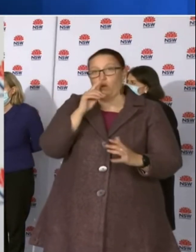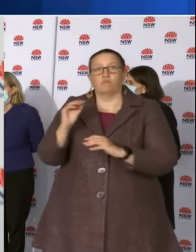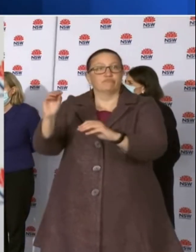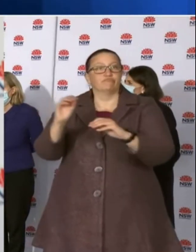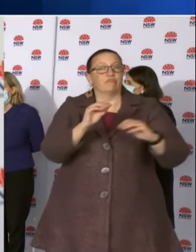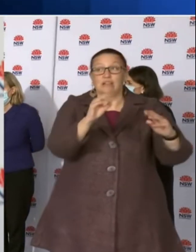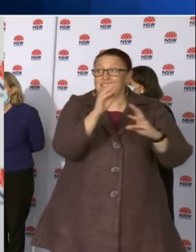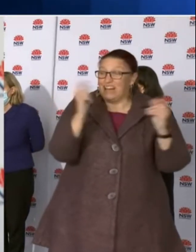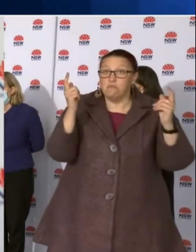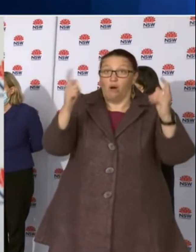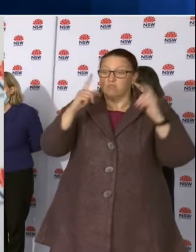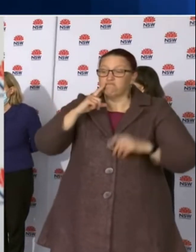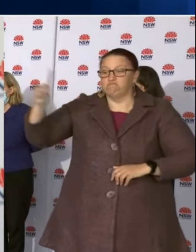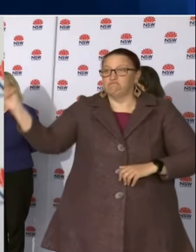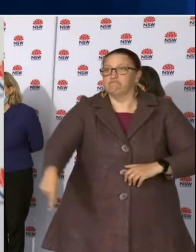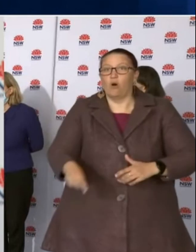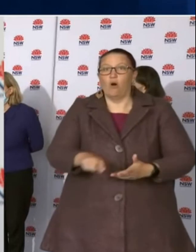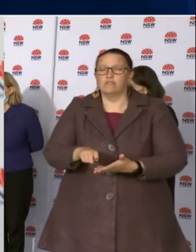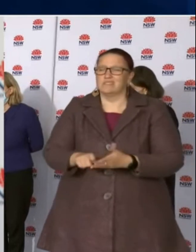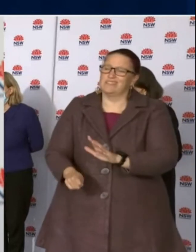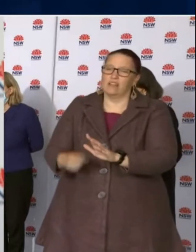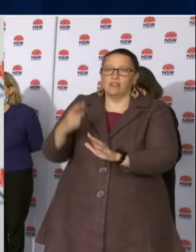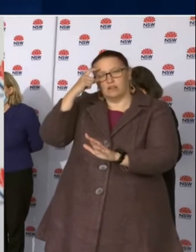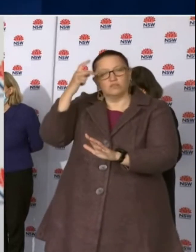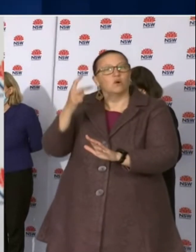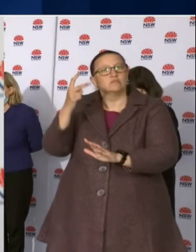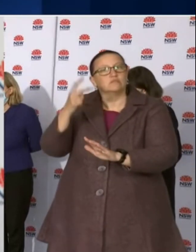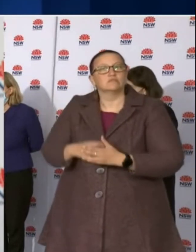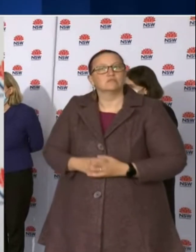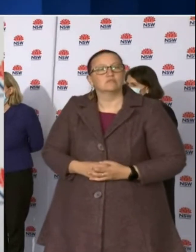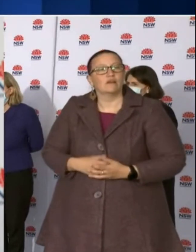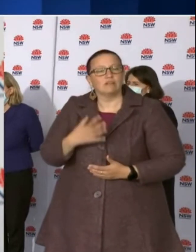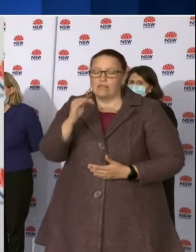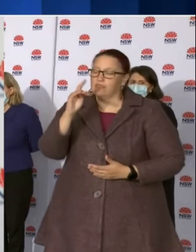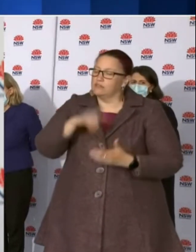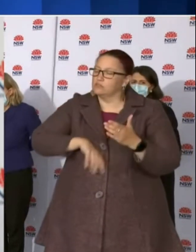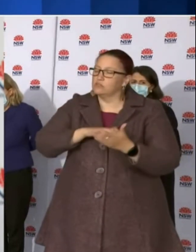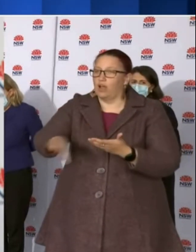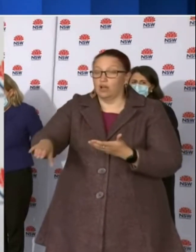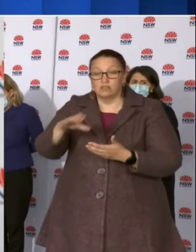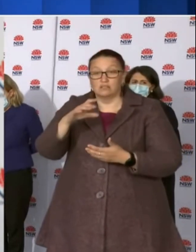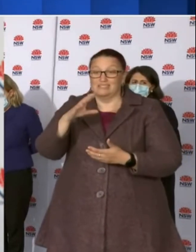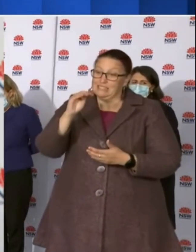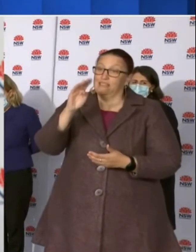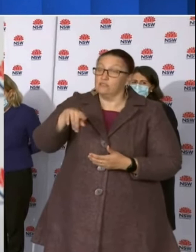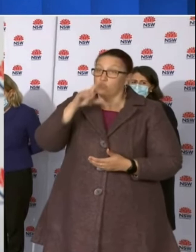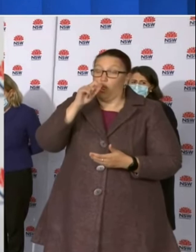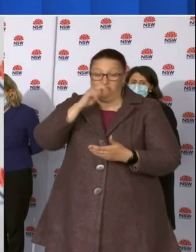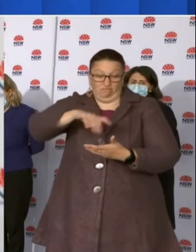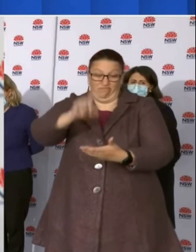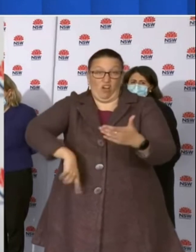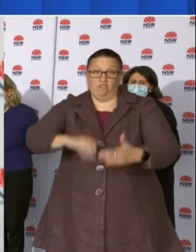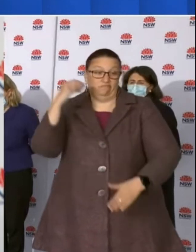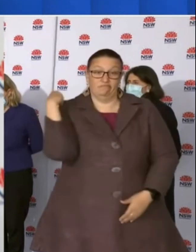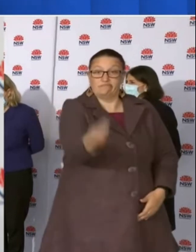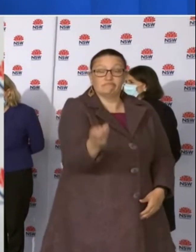office. Well, they've got to think twice about that, and there is a $10,000 fine that can be handed out on the spot, and of